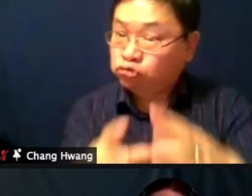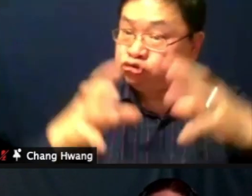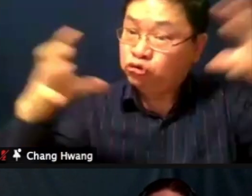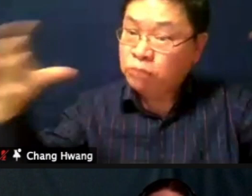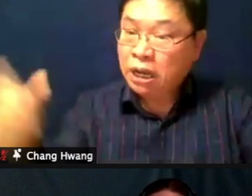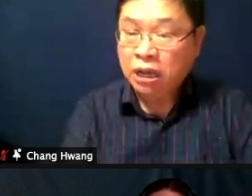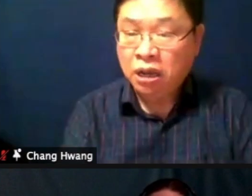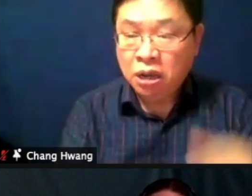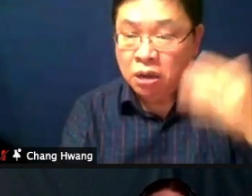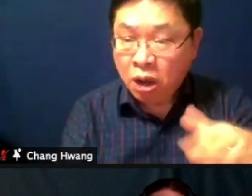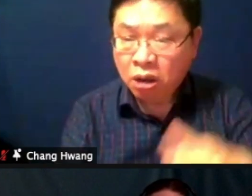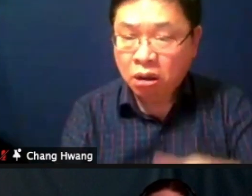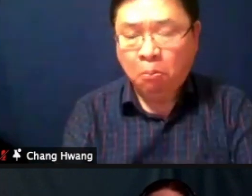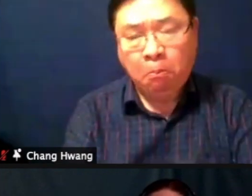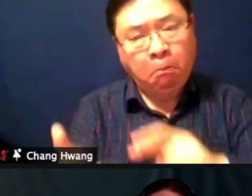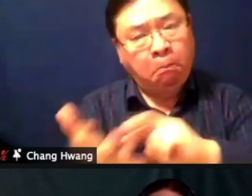18,488 words.